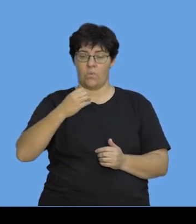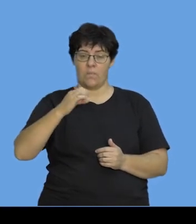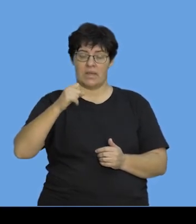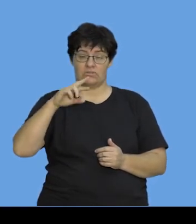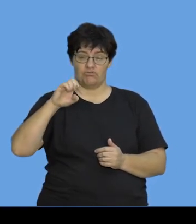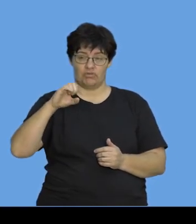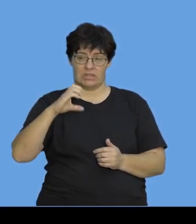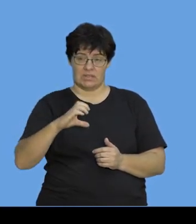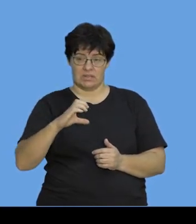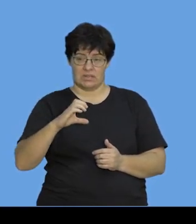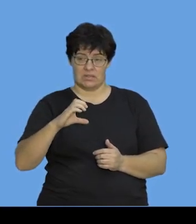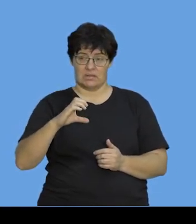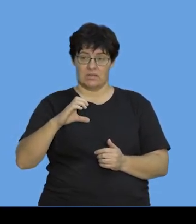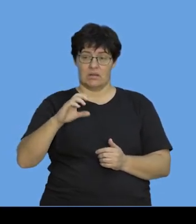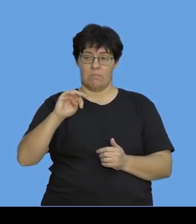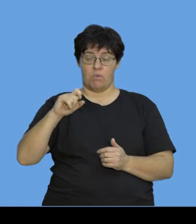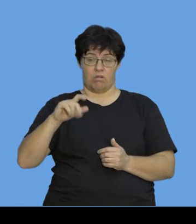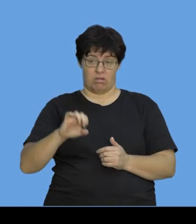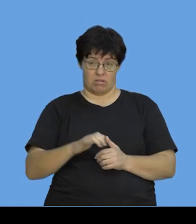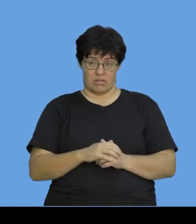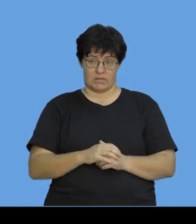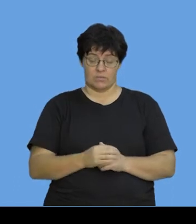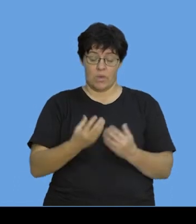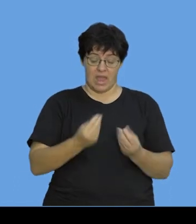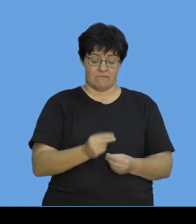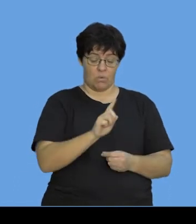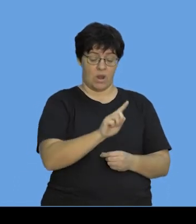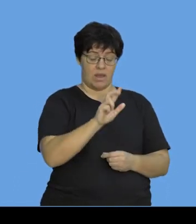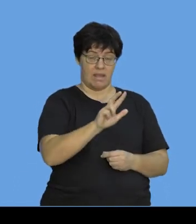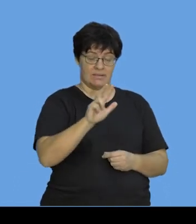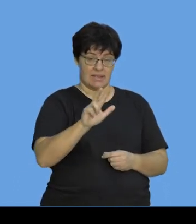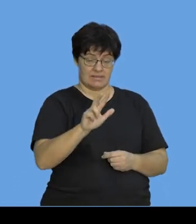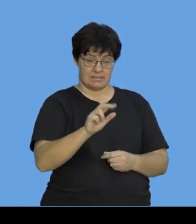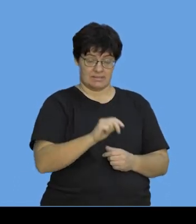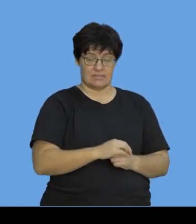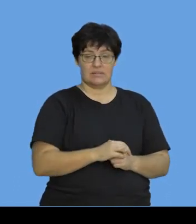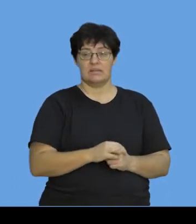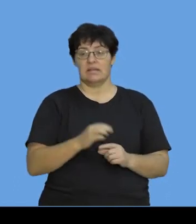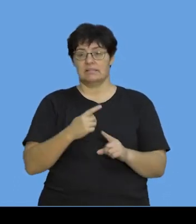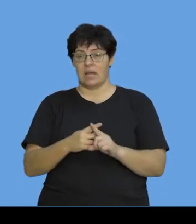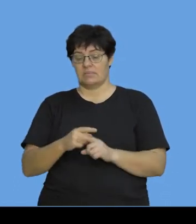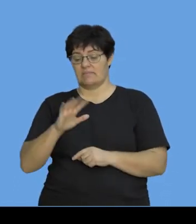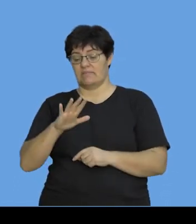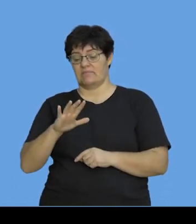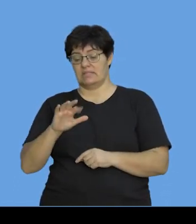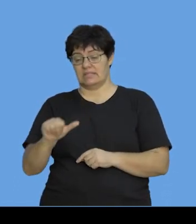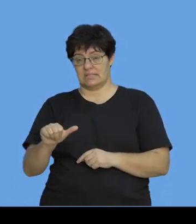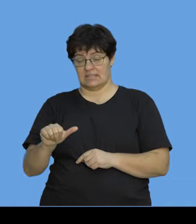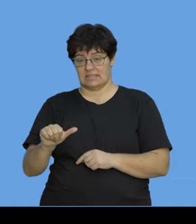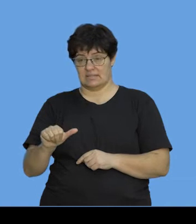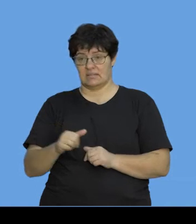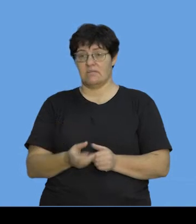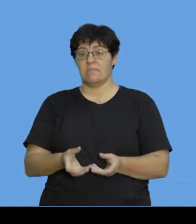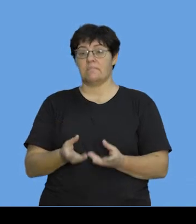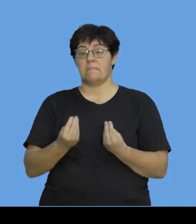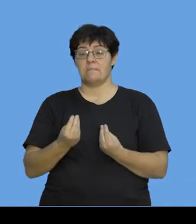what do we have? We've got 1.88, which is the number of moles, multiplied by 56 grams per mole. So what we'll get here